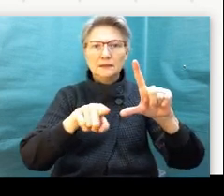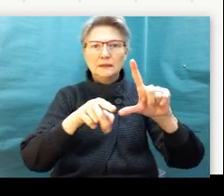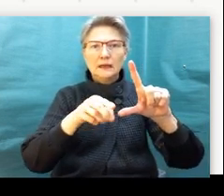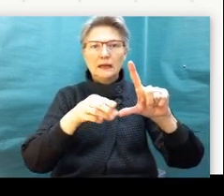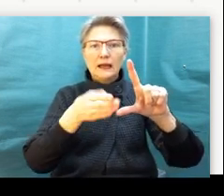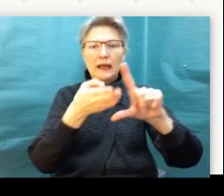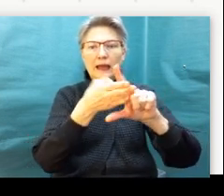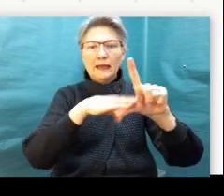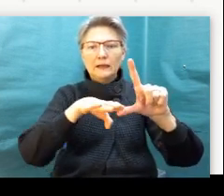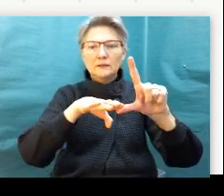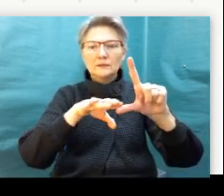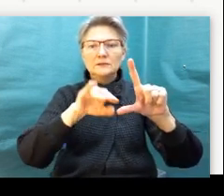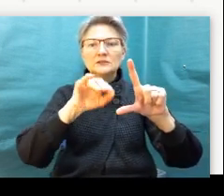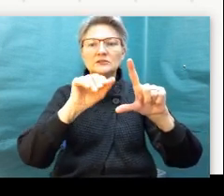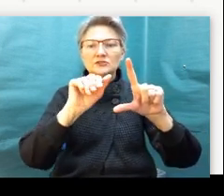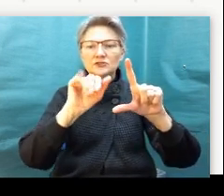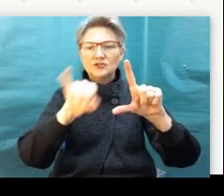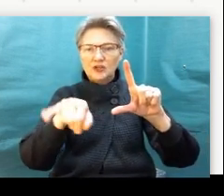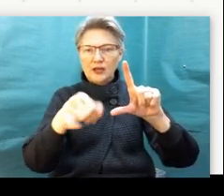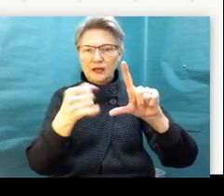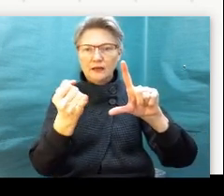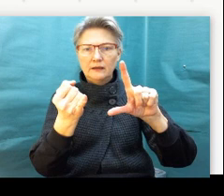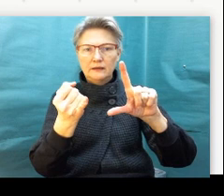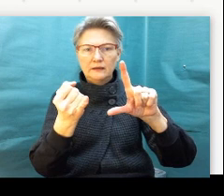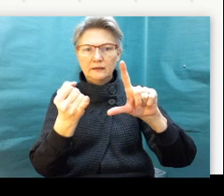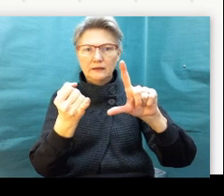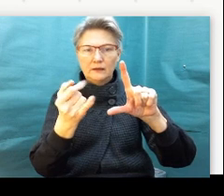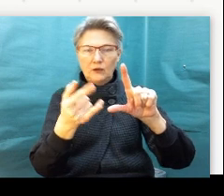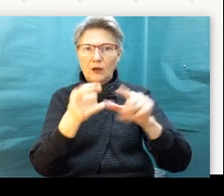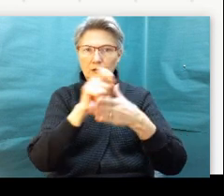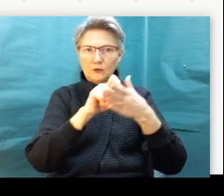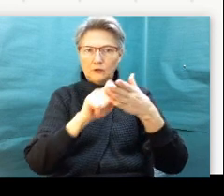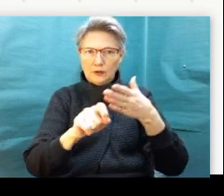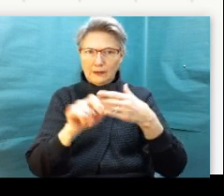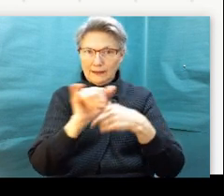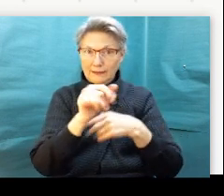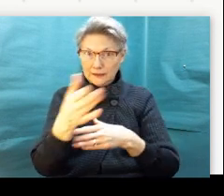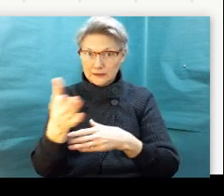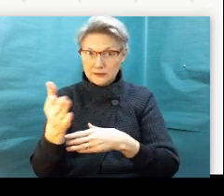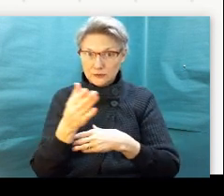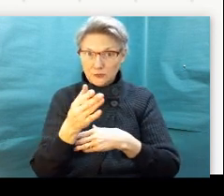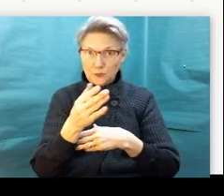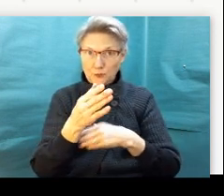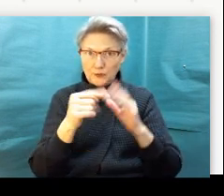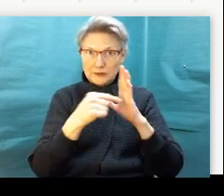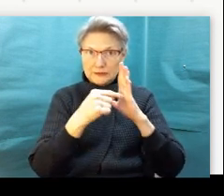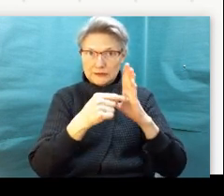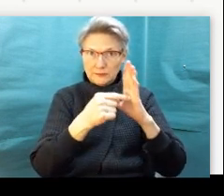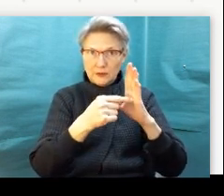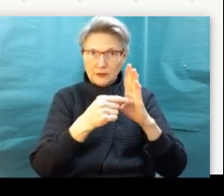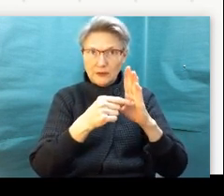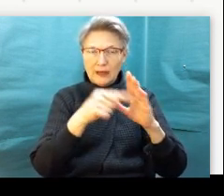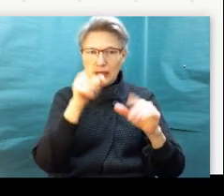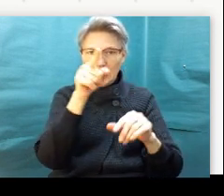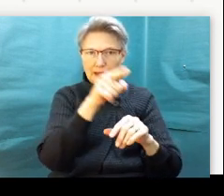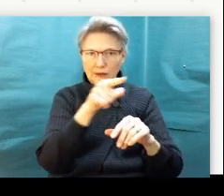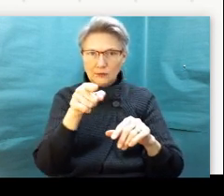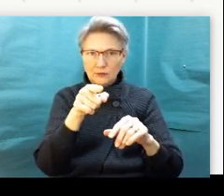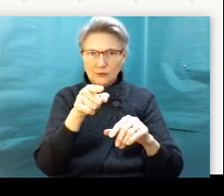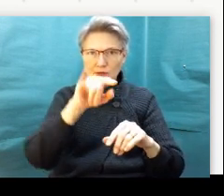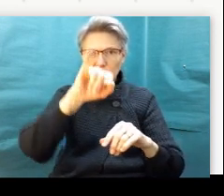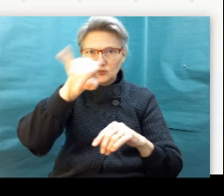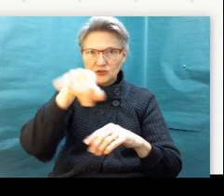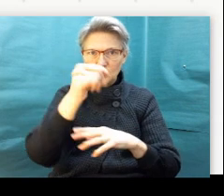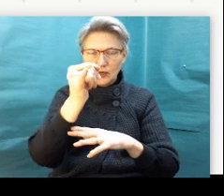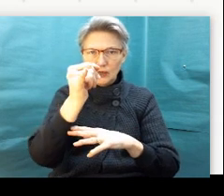I labeled the point, the vertex point of J. So I can write it like this with the symbol angle. So that symbol there